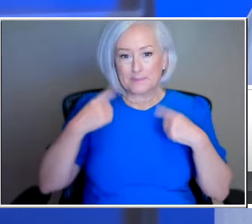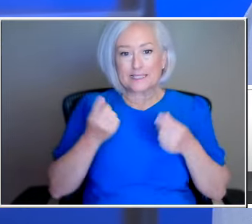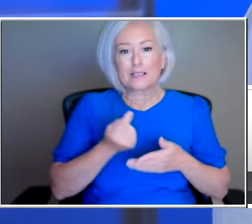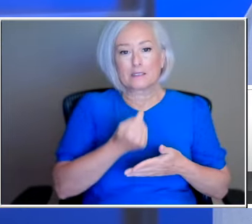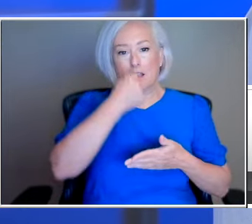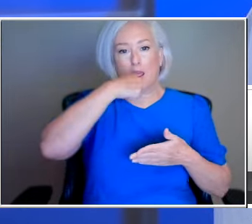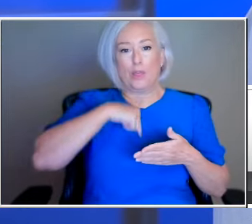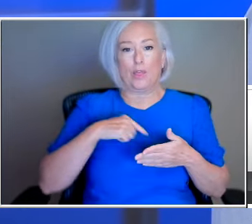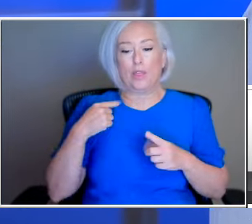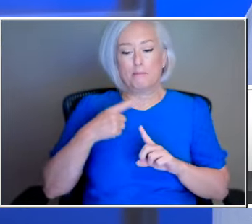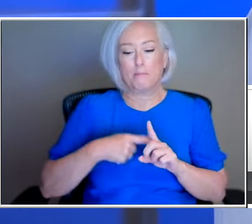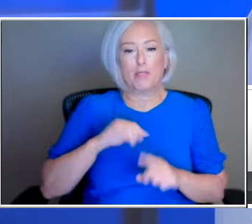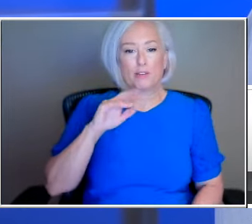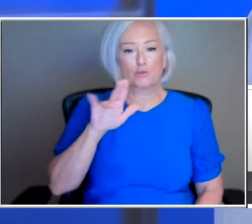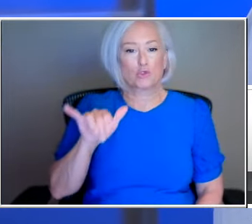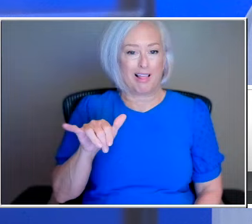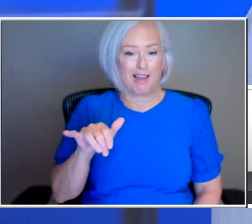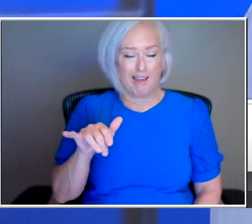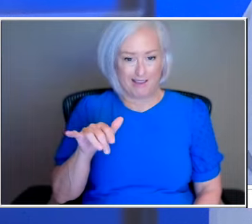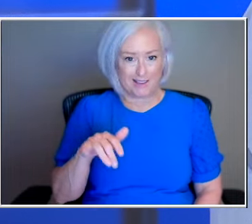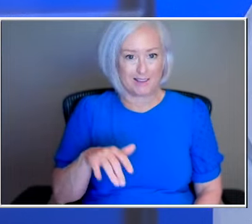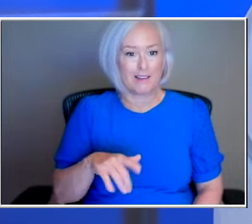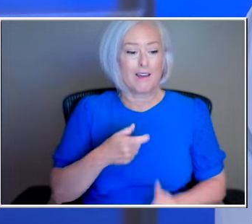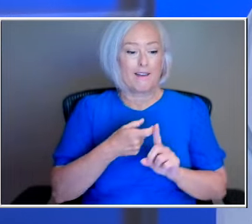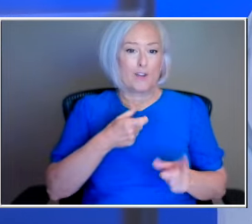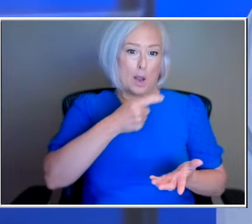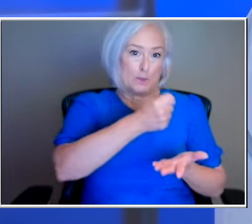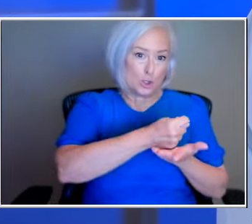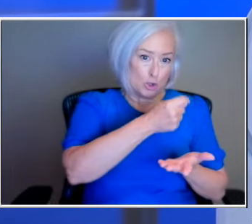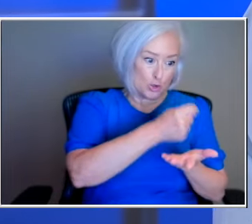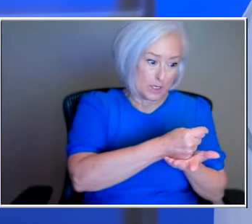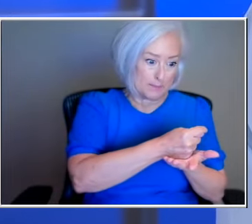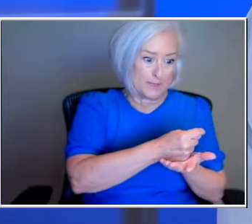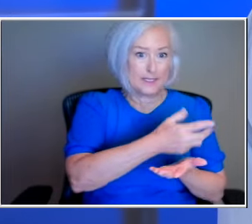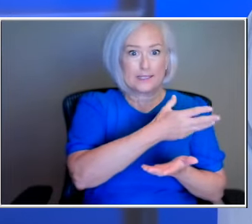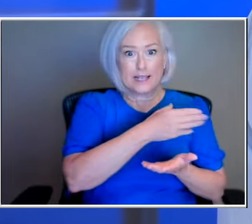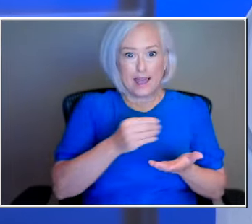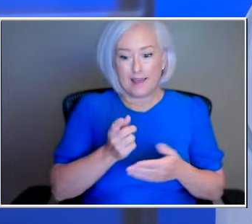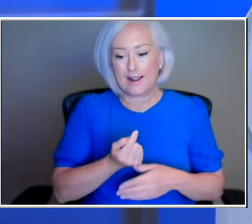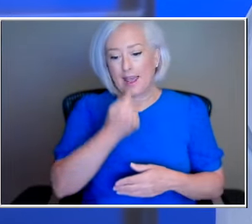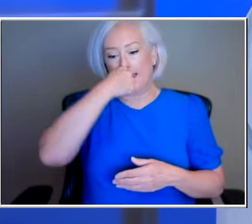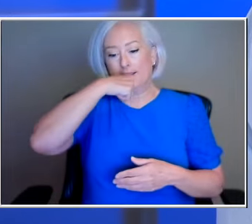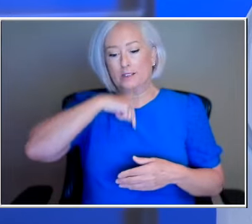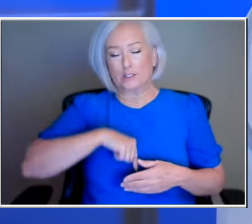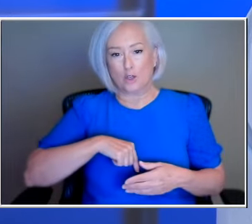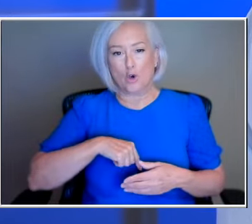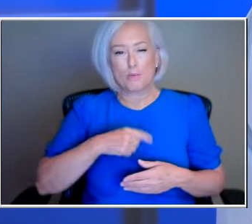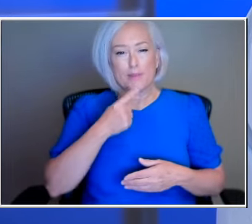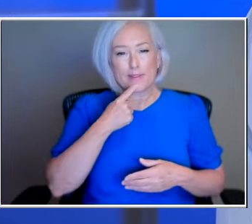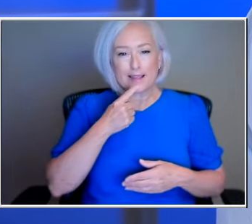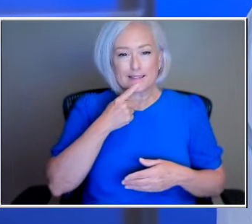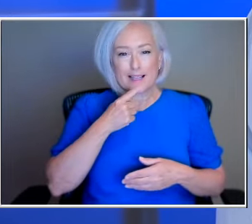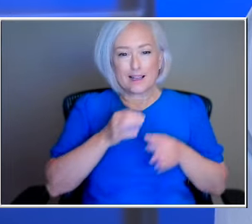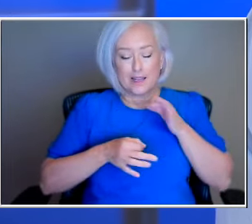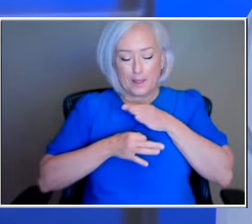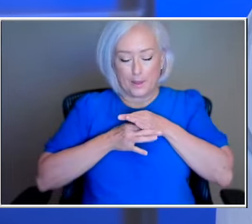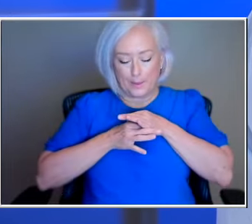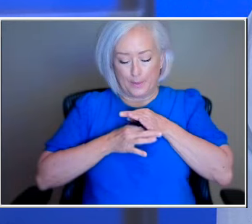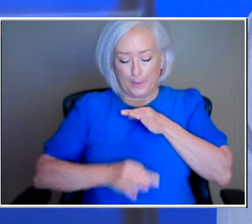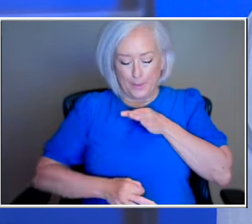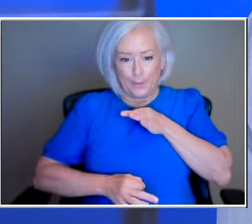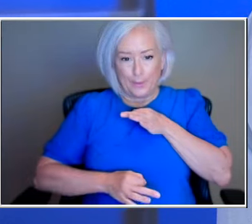So between the treatment and then even the endoscope, I guess they said they stretched a small part.